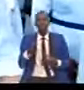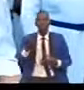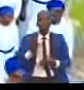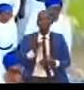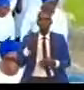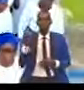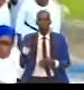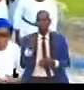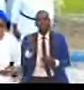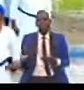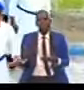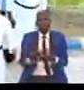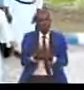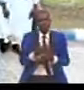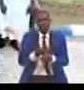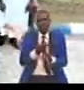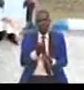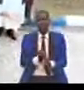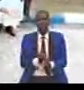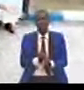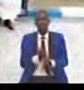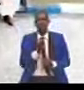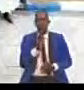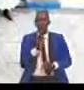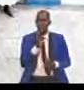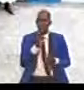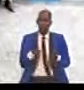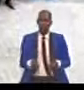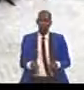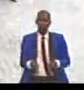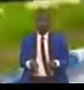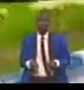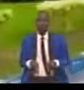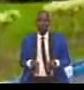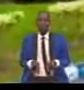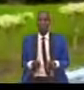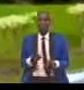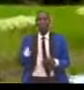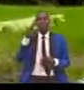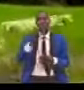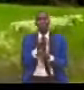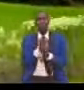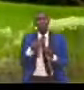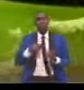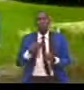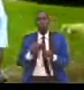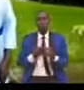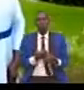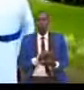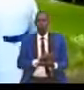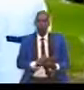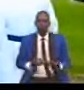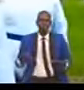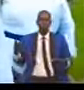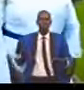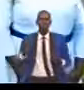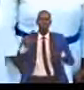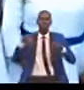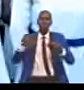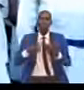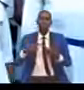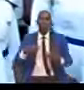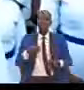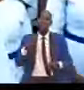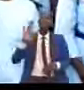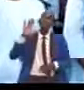then I was a new creation being. God rescued me from failure, gave to